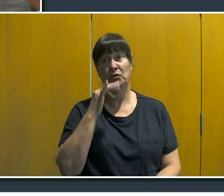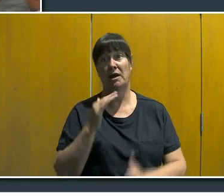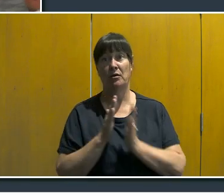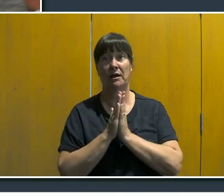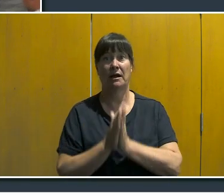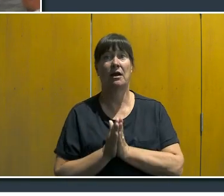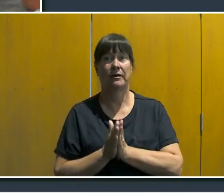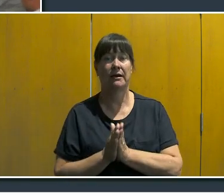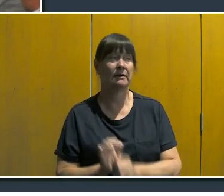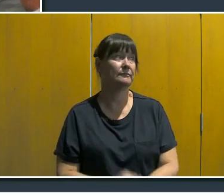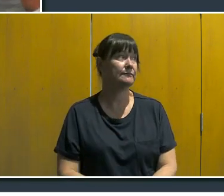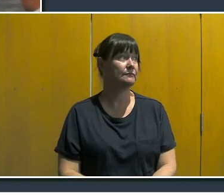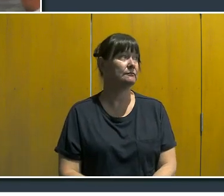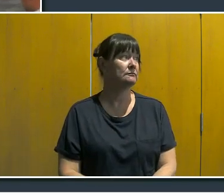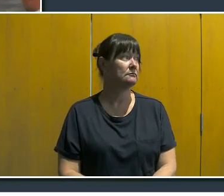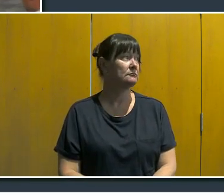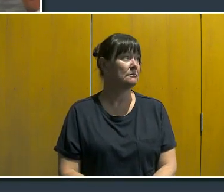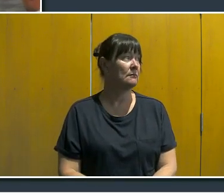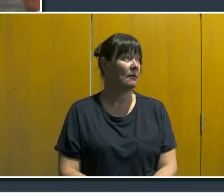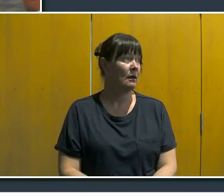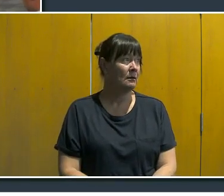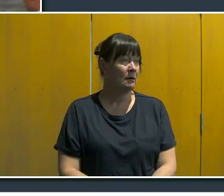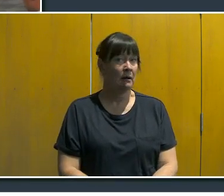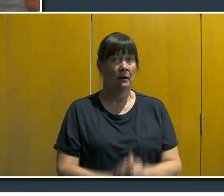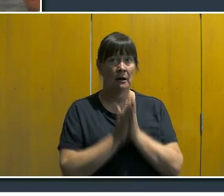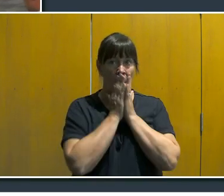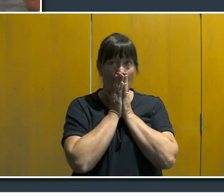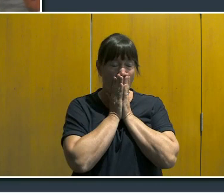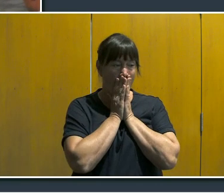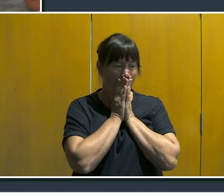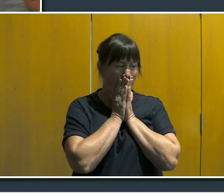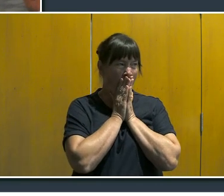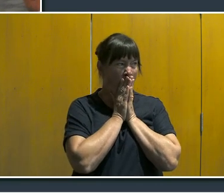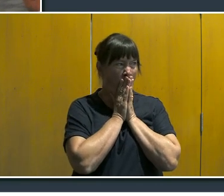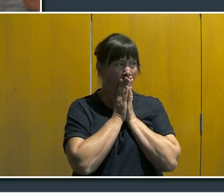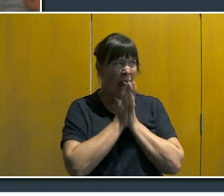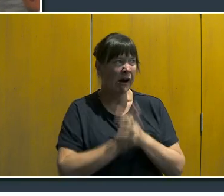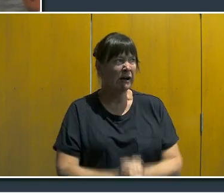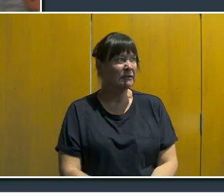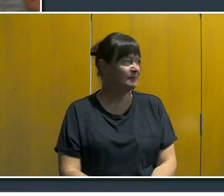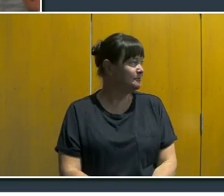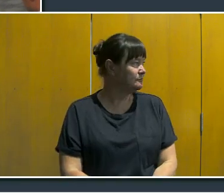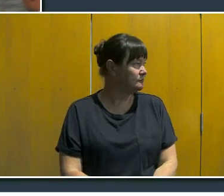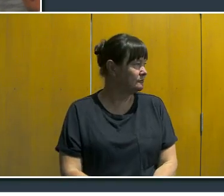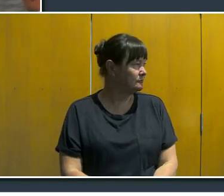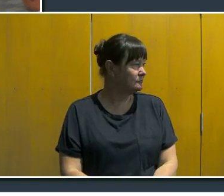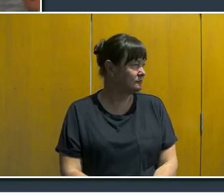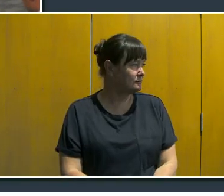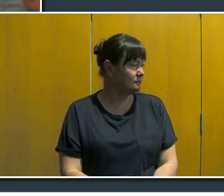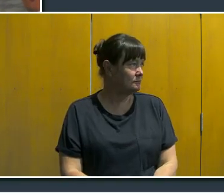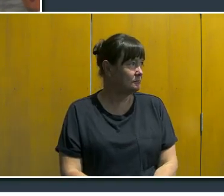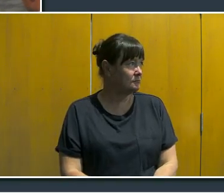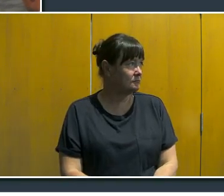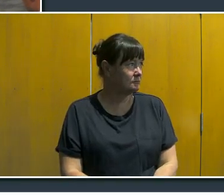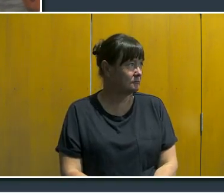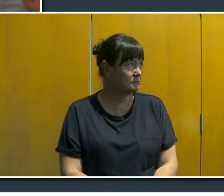Ki tau te rangimārie, ki runga i ngā iwi katoa o Ahuriri, ki hiki